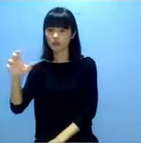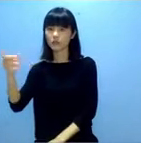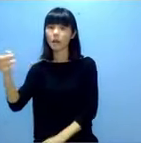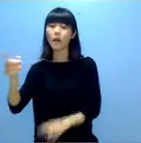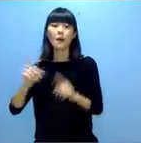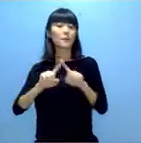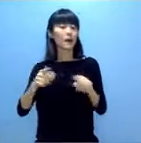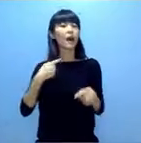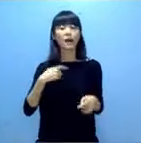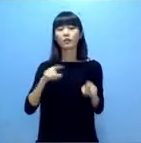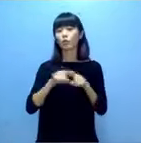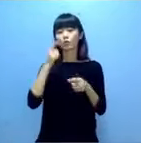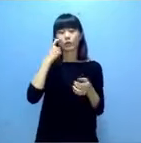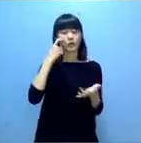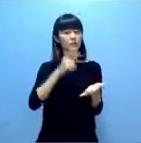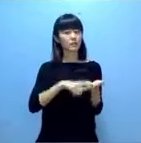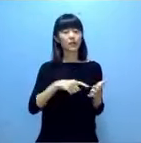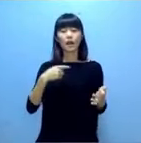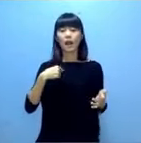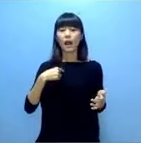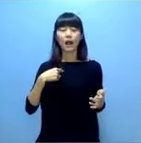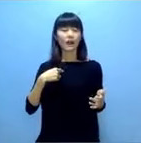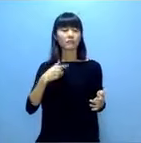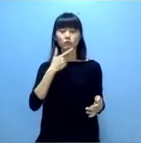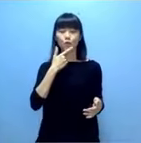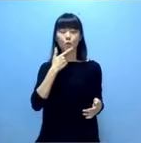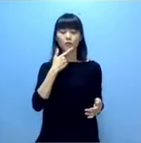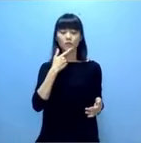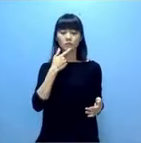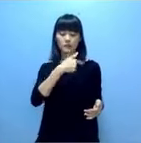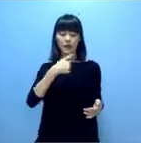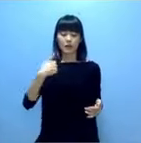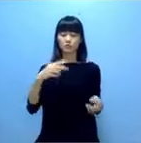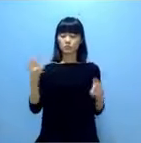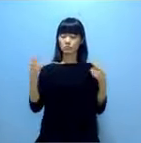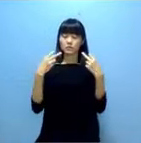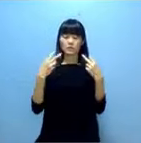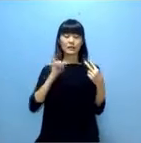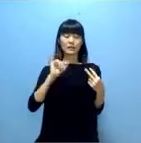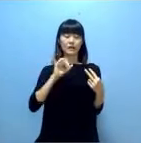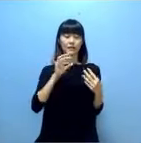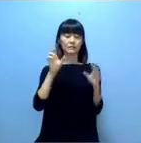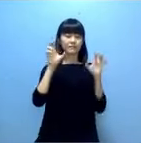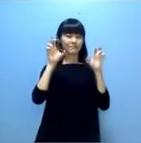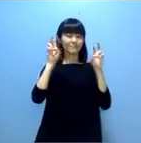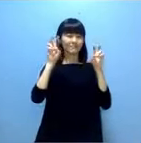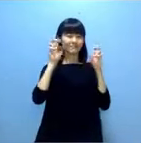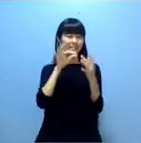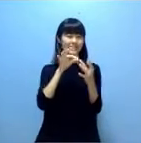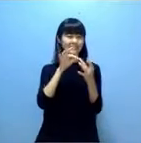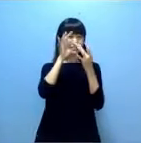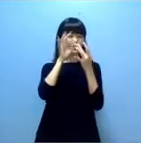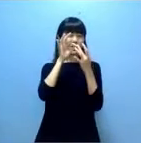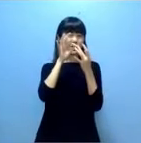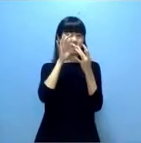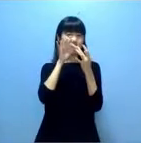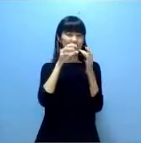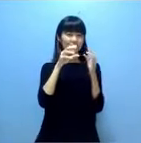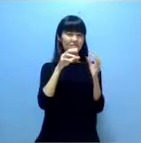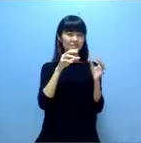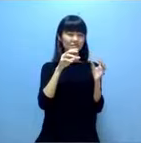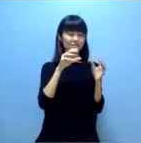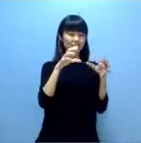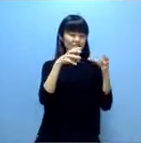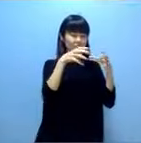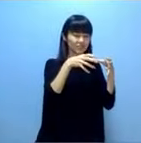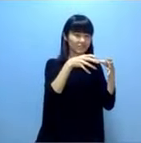want us to be treated as like a very special, unique sort of entity, because we should still be